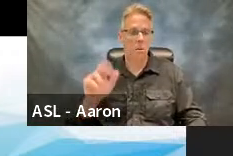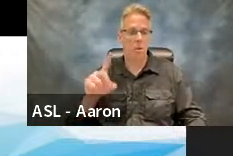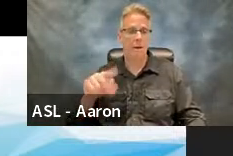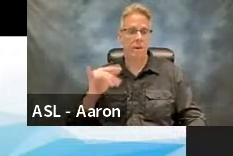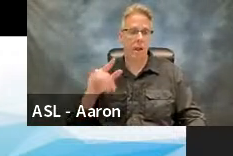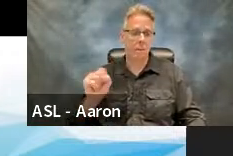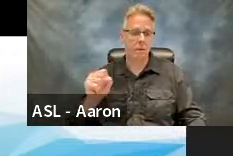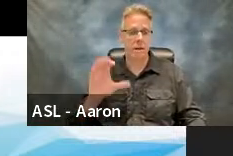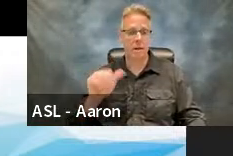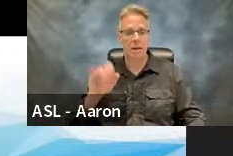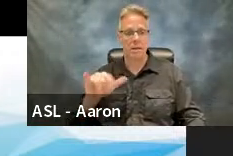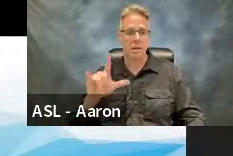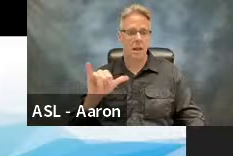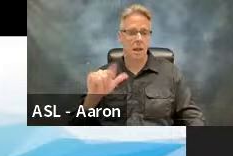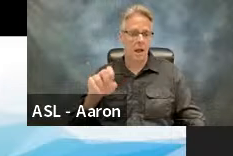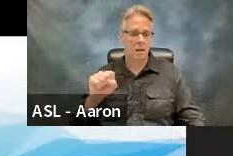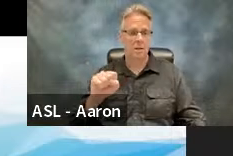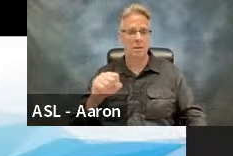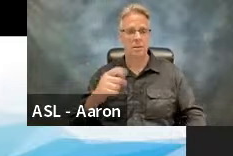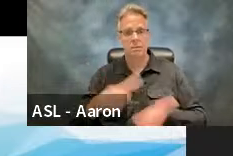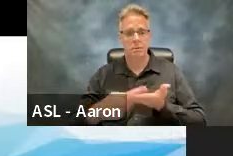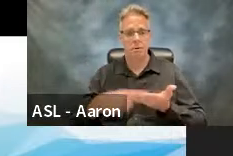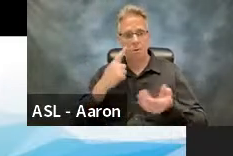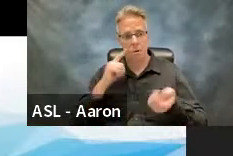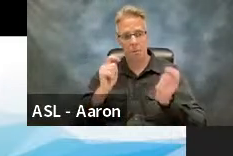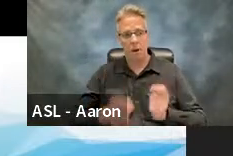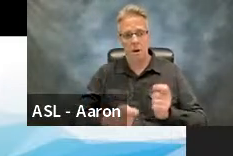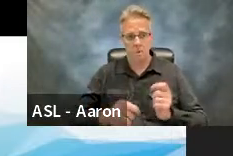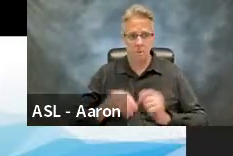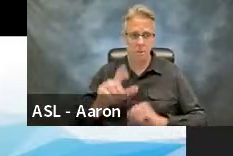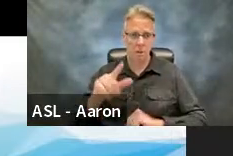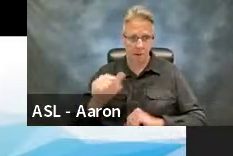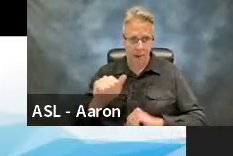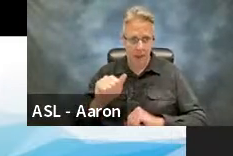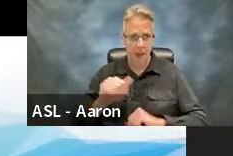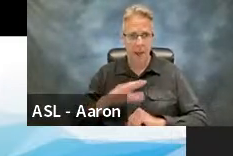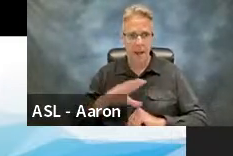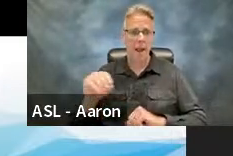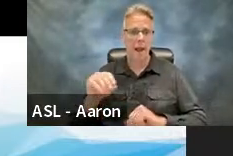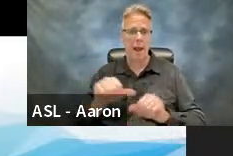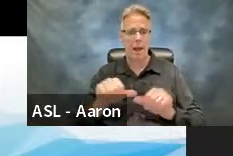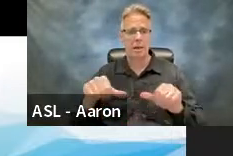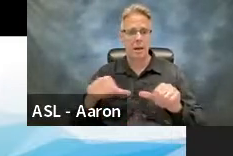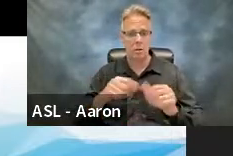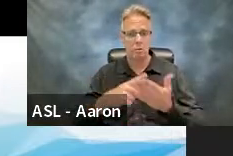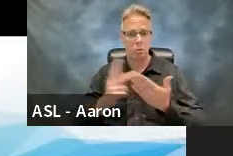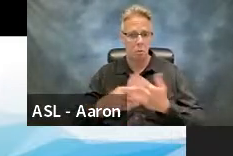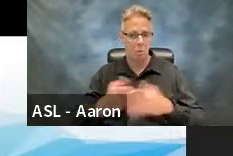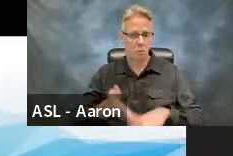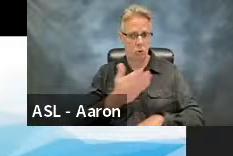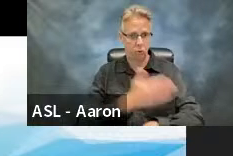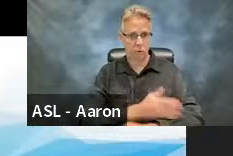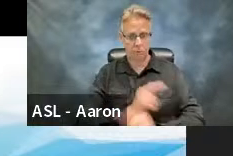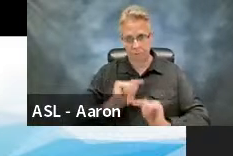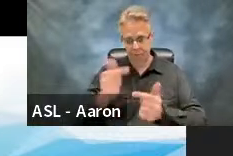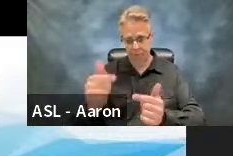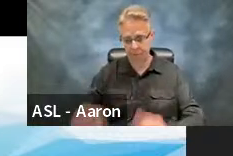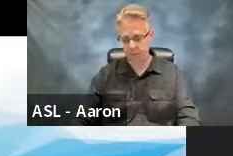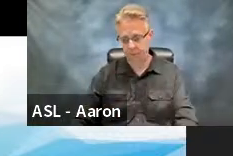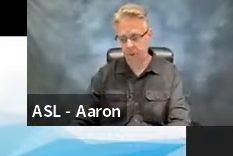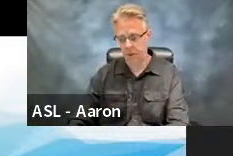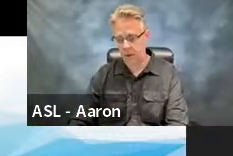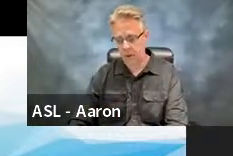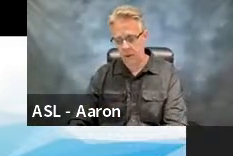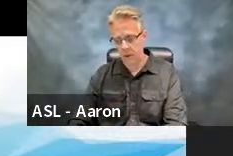to discuss about the modified LPA and program area improvements. We'll turn over to Brad and Casey. Great,